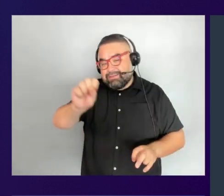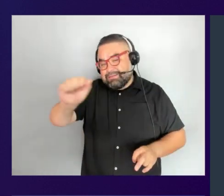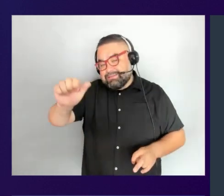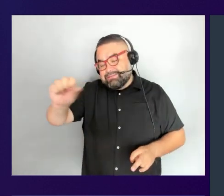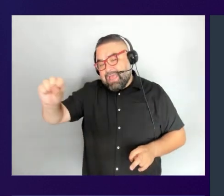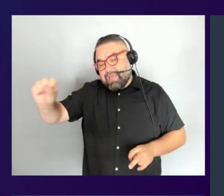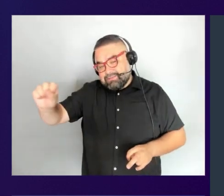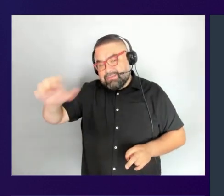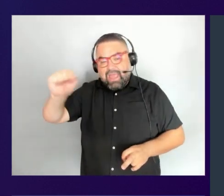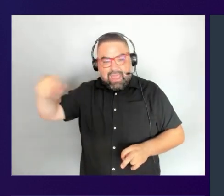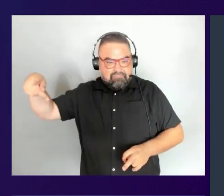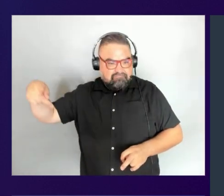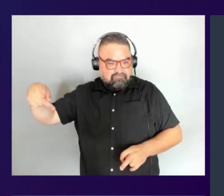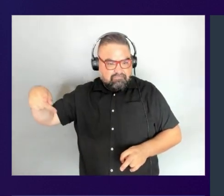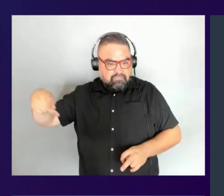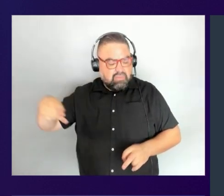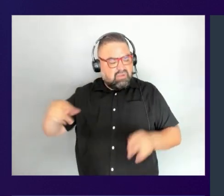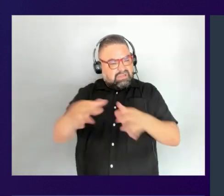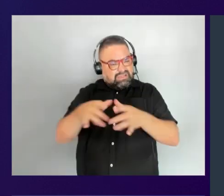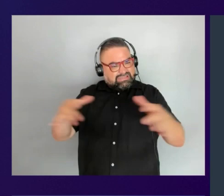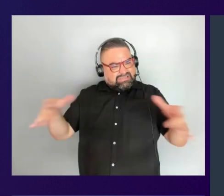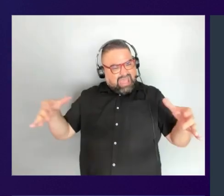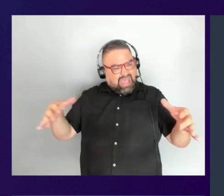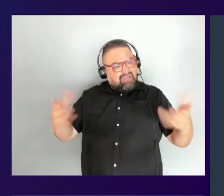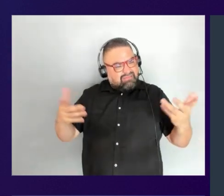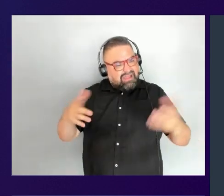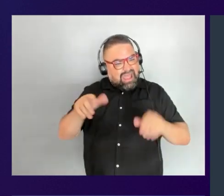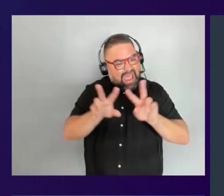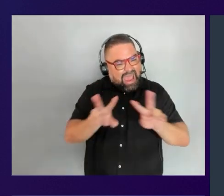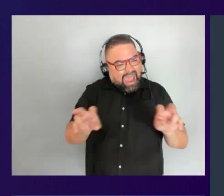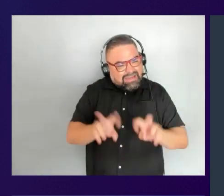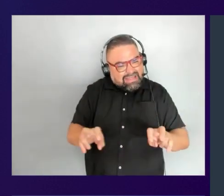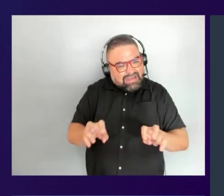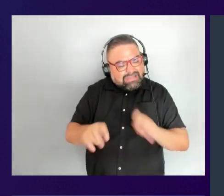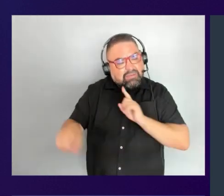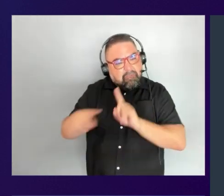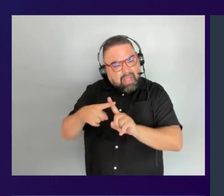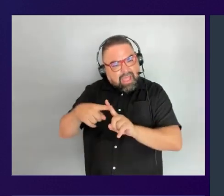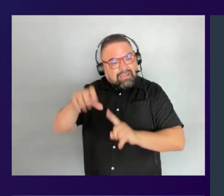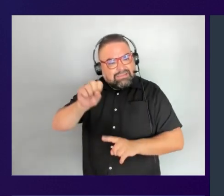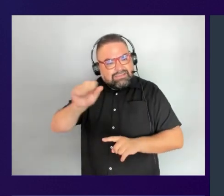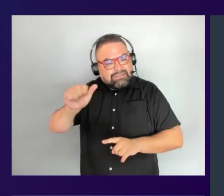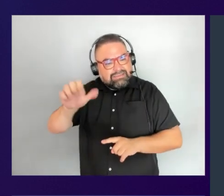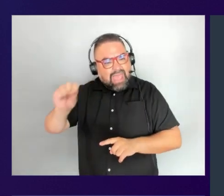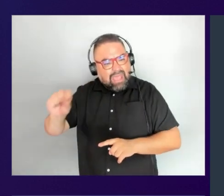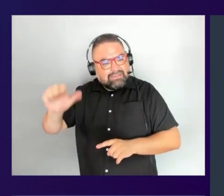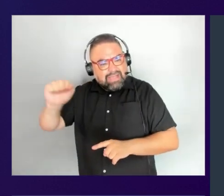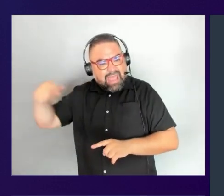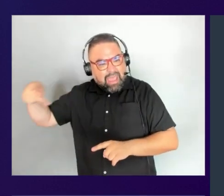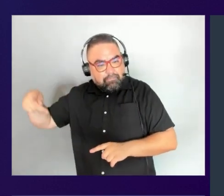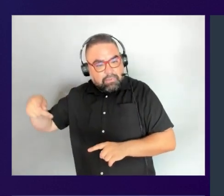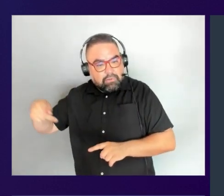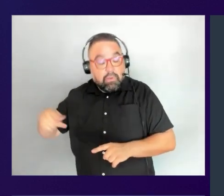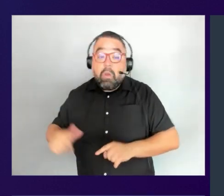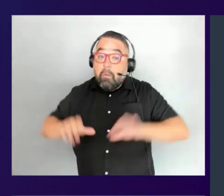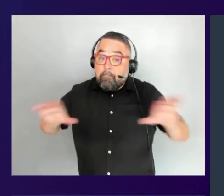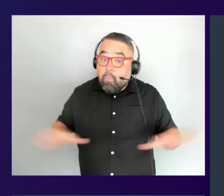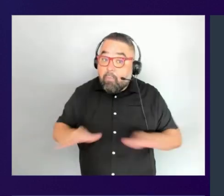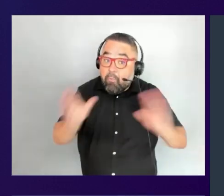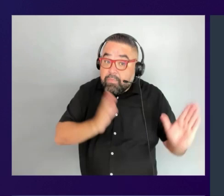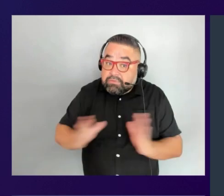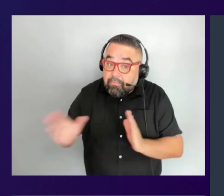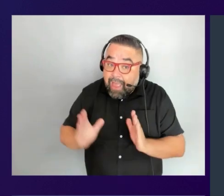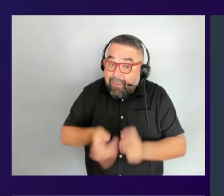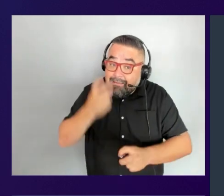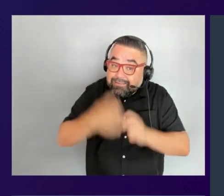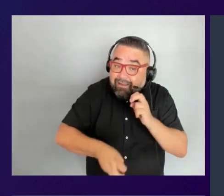Let's talk about scaling analytics and SaaS applications because, performance planning it's hard. It's actually really hard to do.